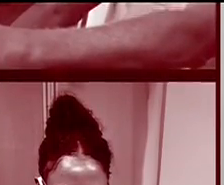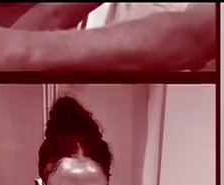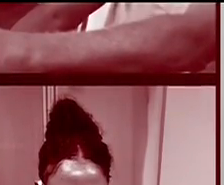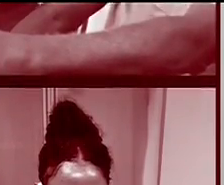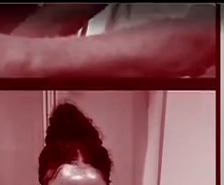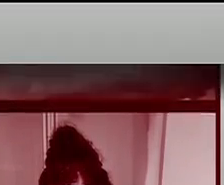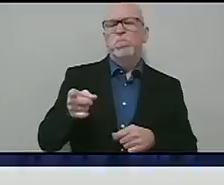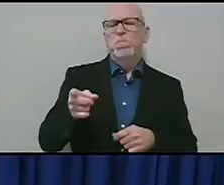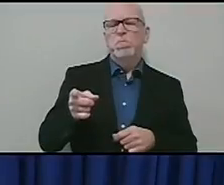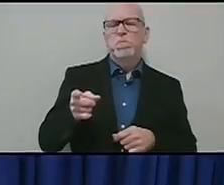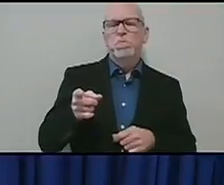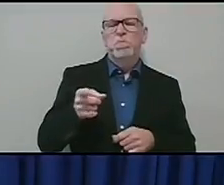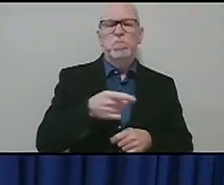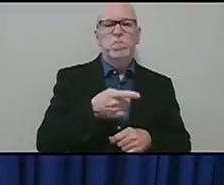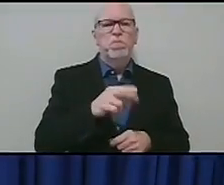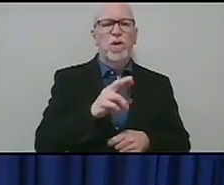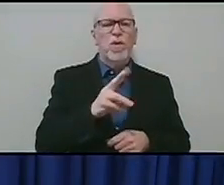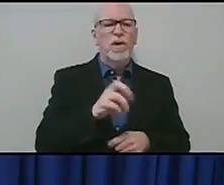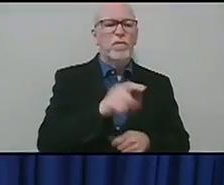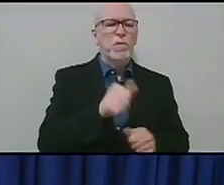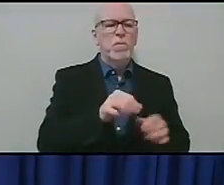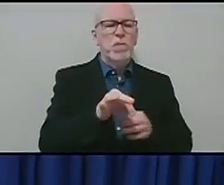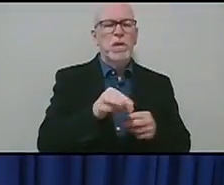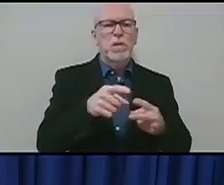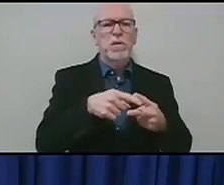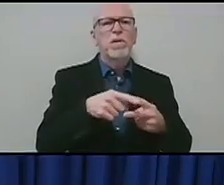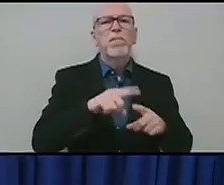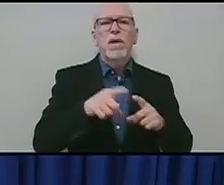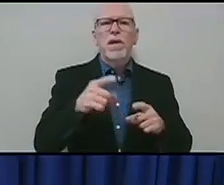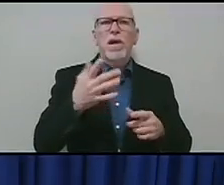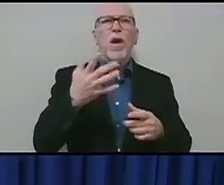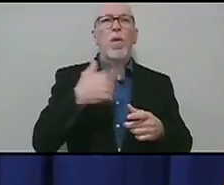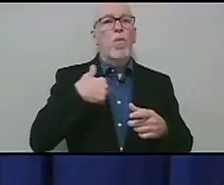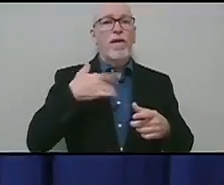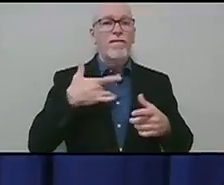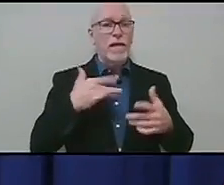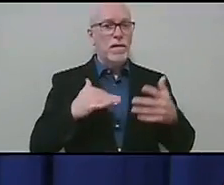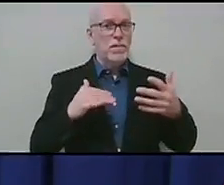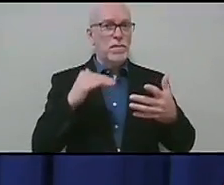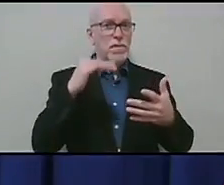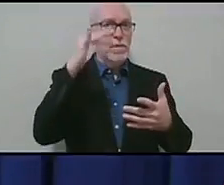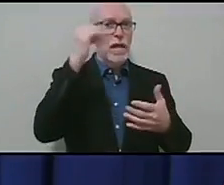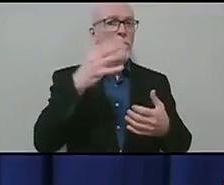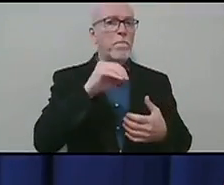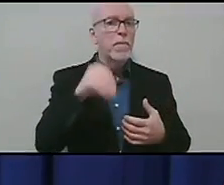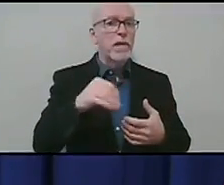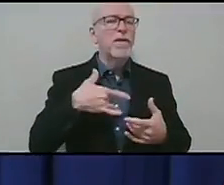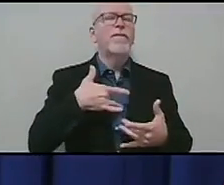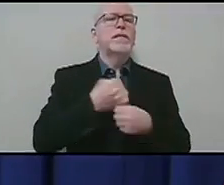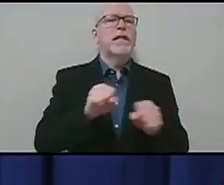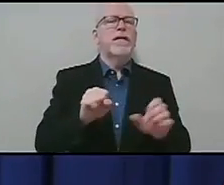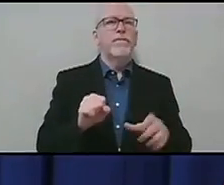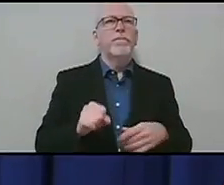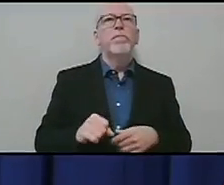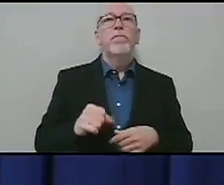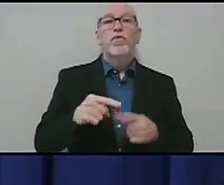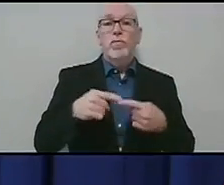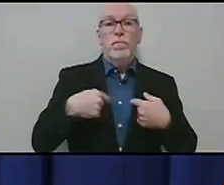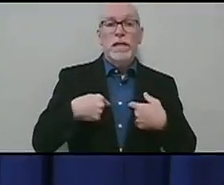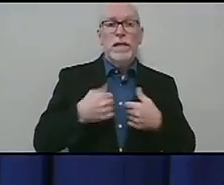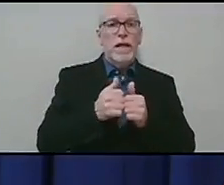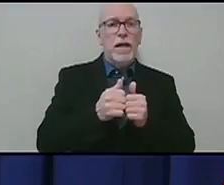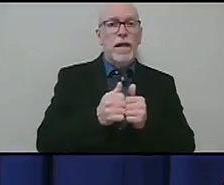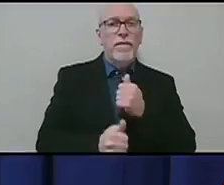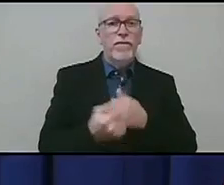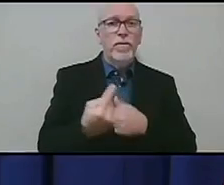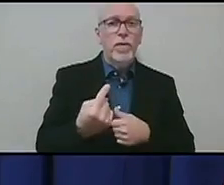Network. Keep asking me, well, what is it we have to get to feel safe? For me, it's everyone